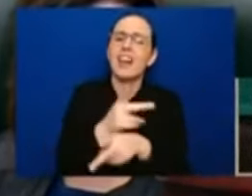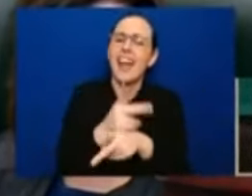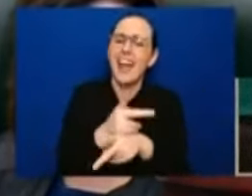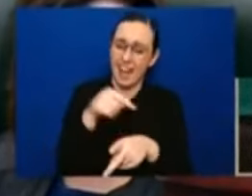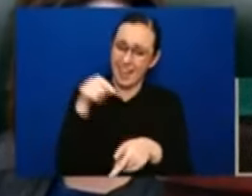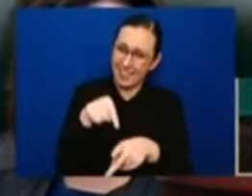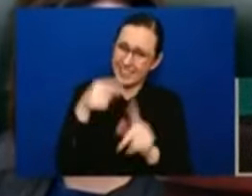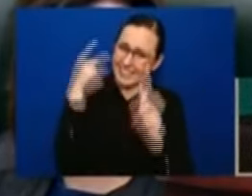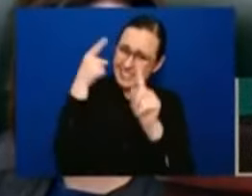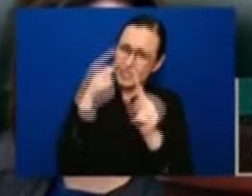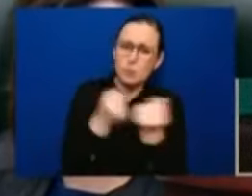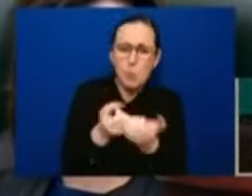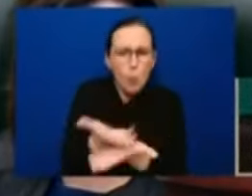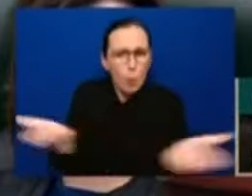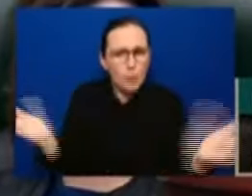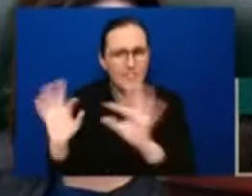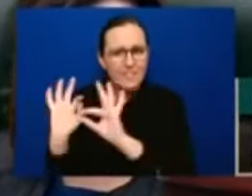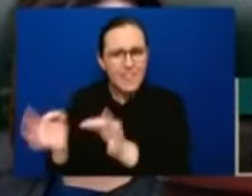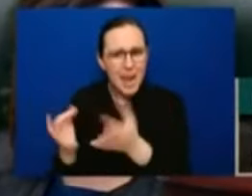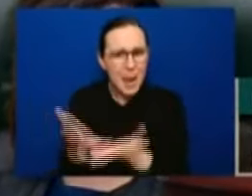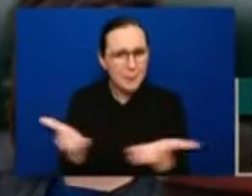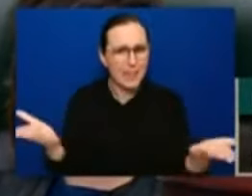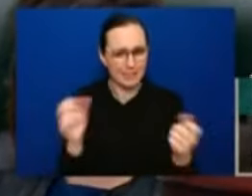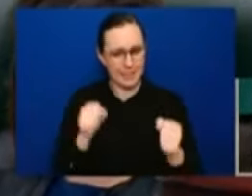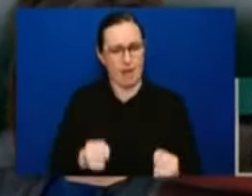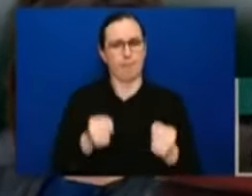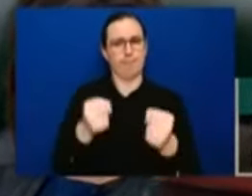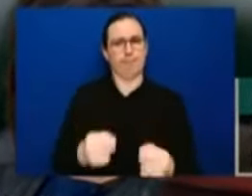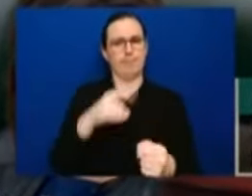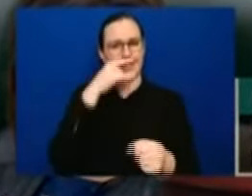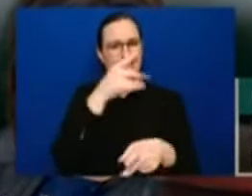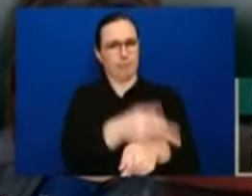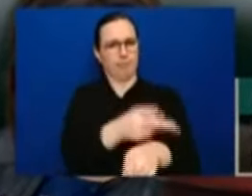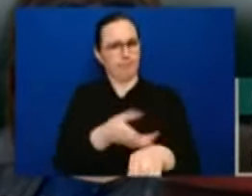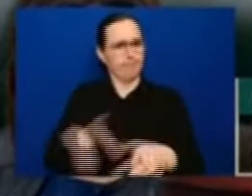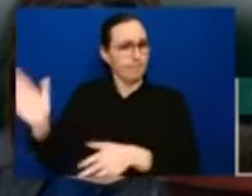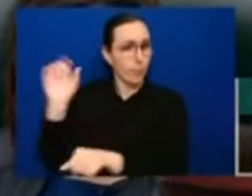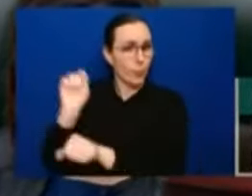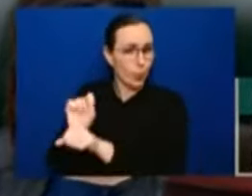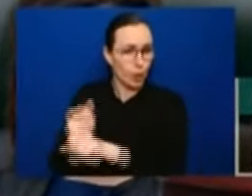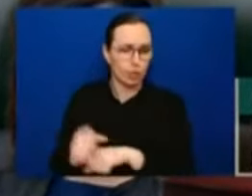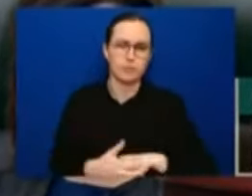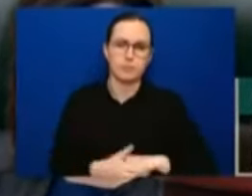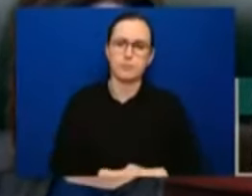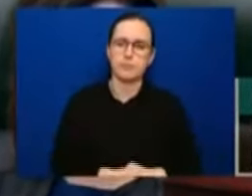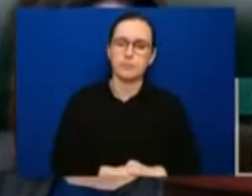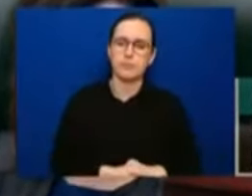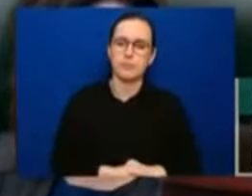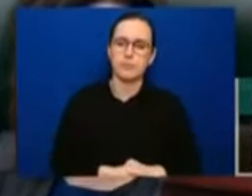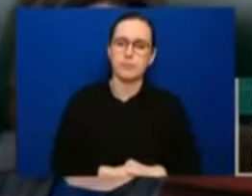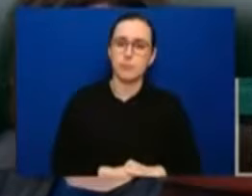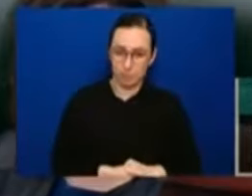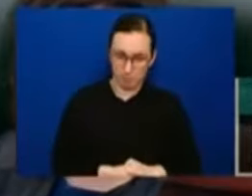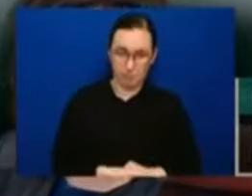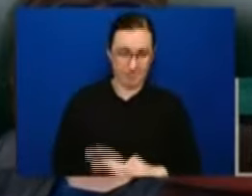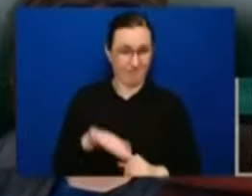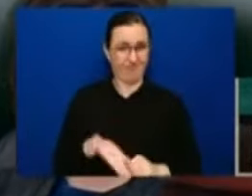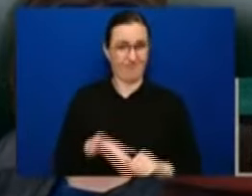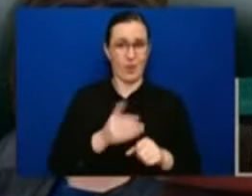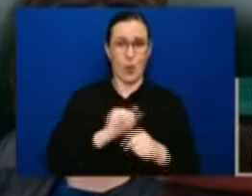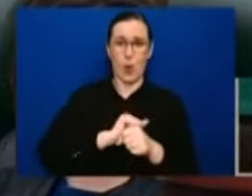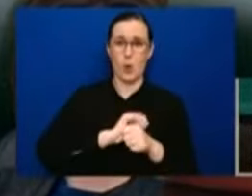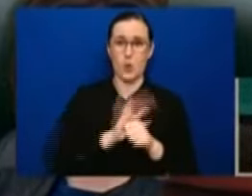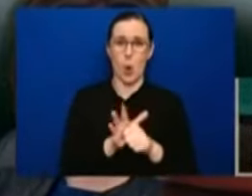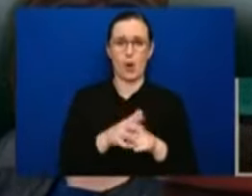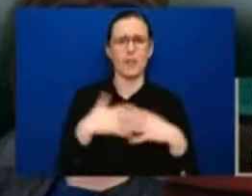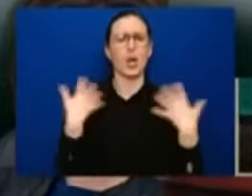Mr. Speaker, the COVID-19 pandemic has brought with it significant challenges for all Albertans in every aspect of daily